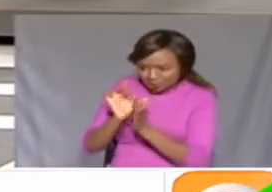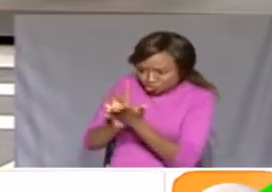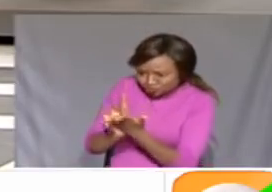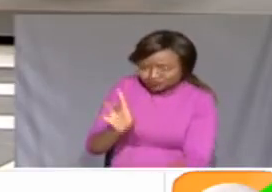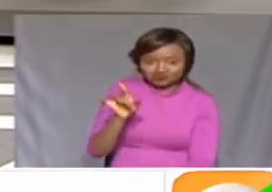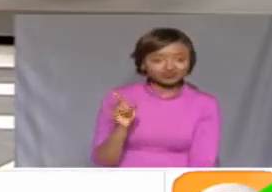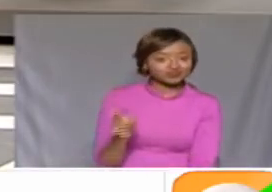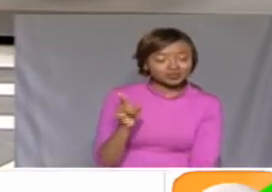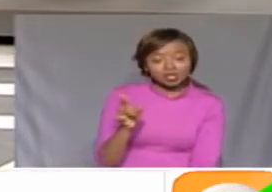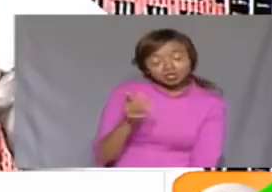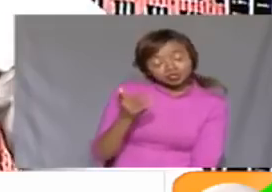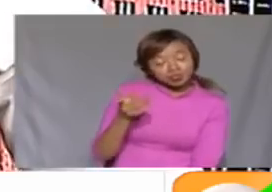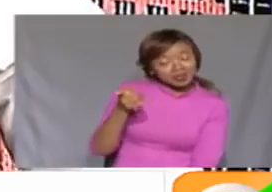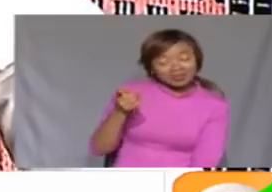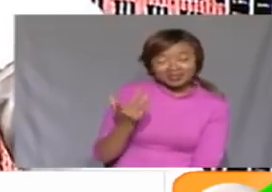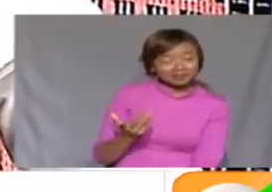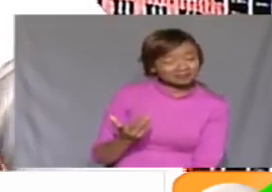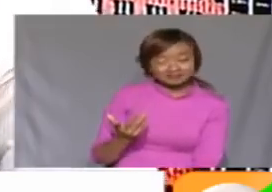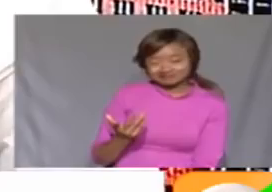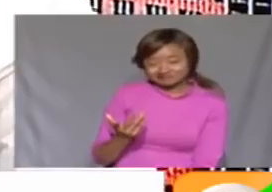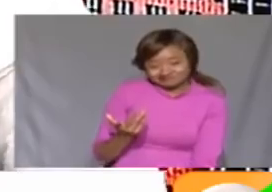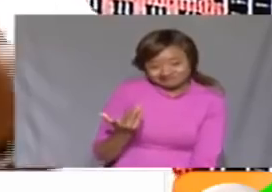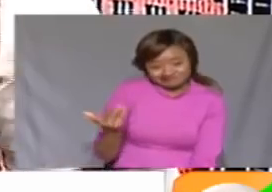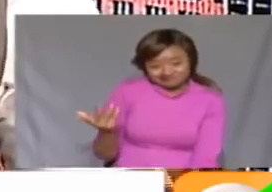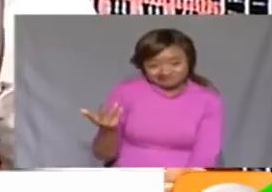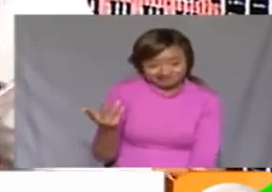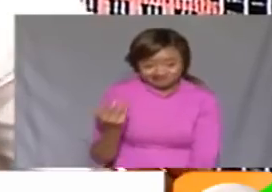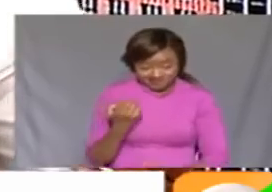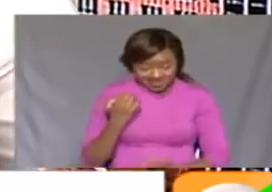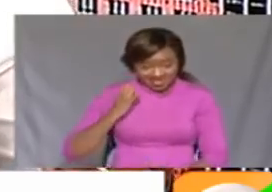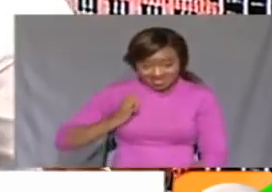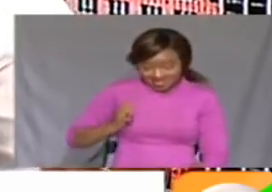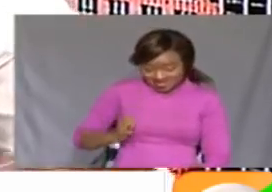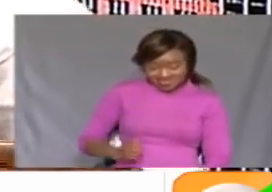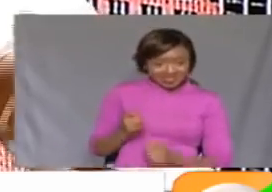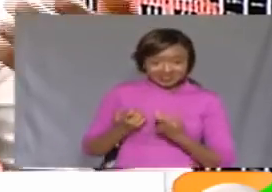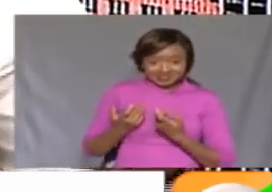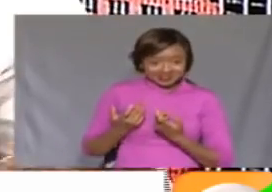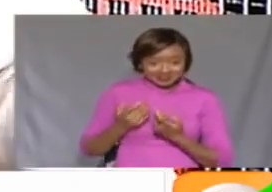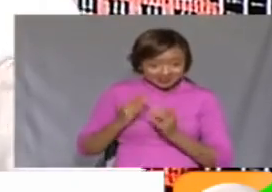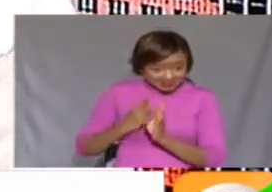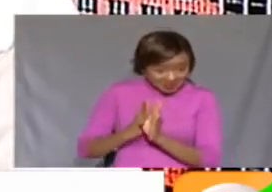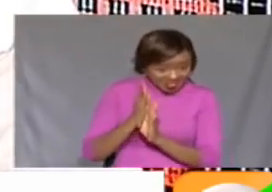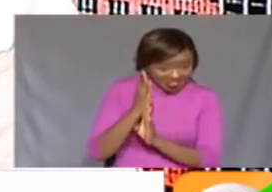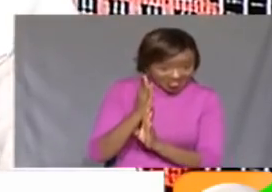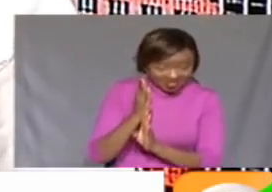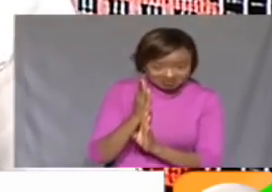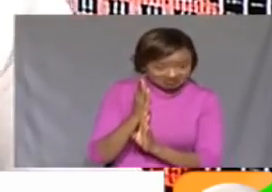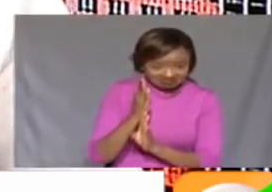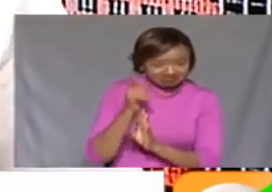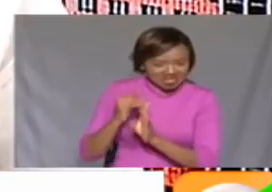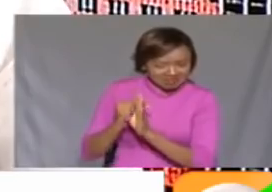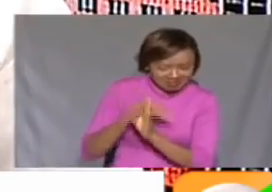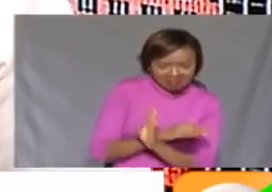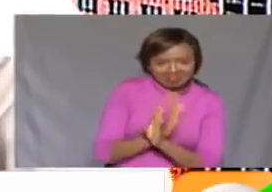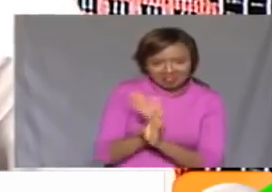doesn't have the moral standing because of the court cases that he is facing, the impeachment. Basically, he's in no